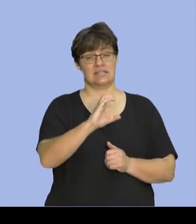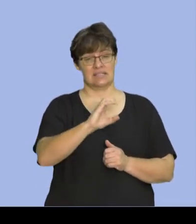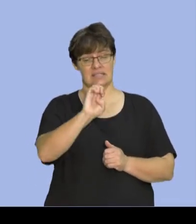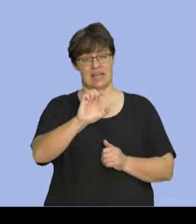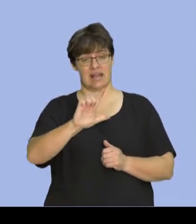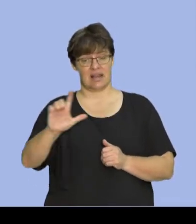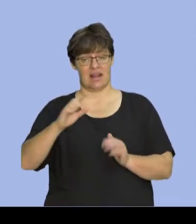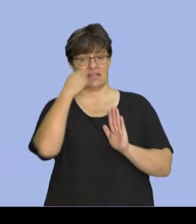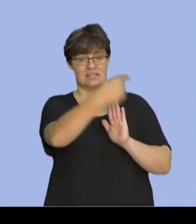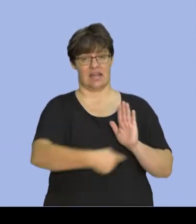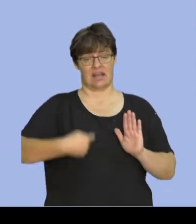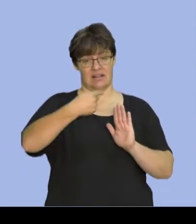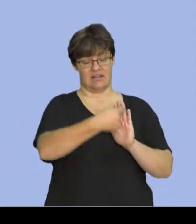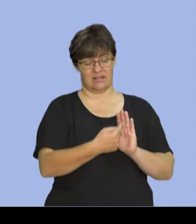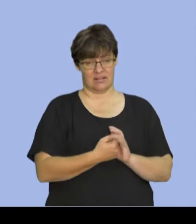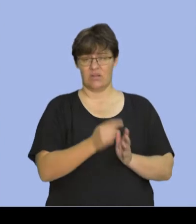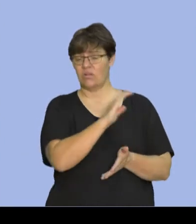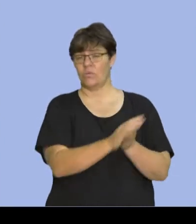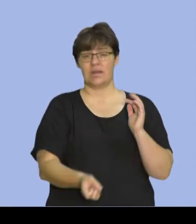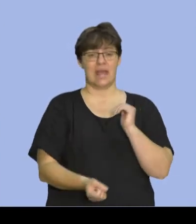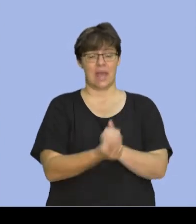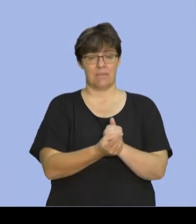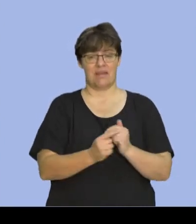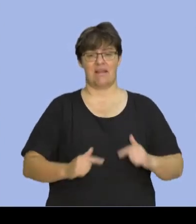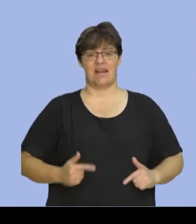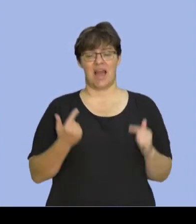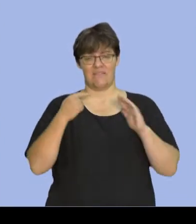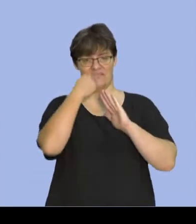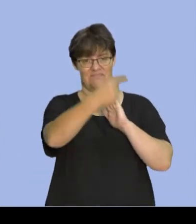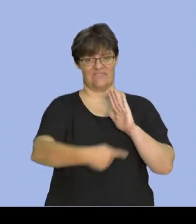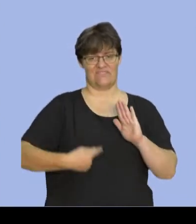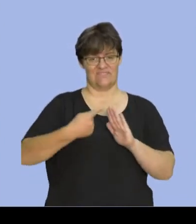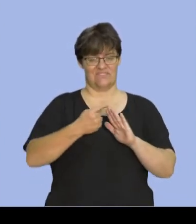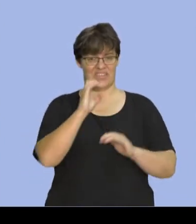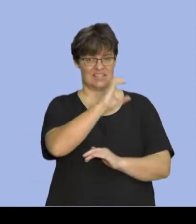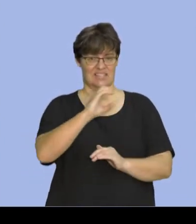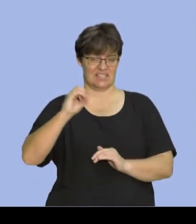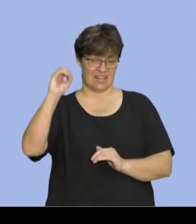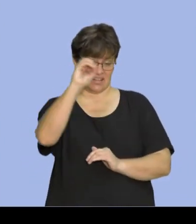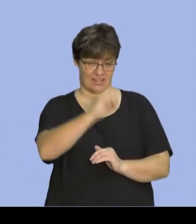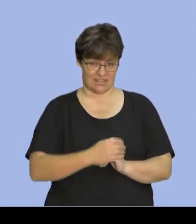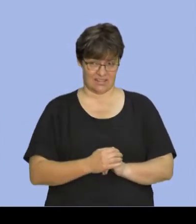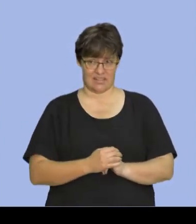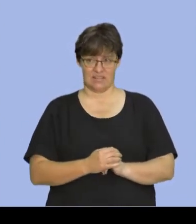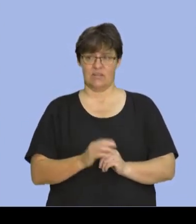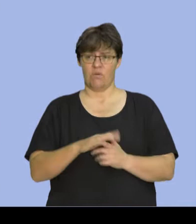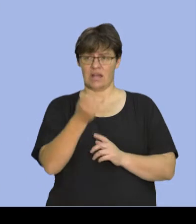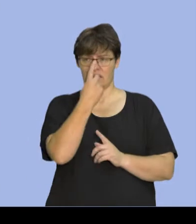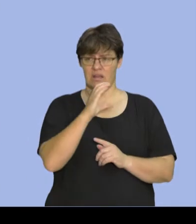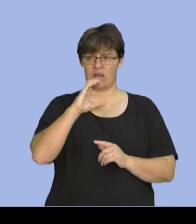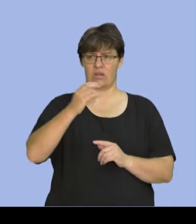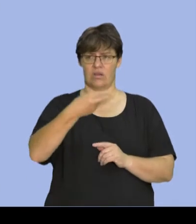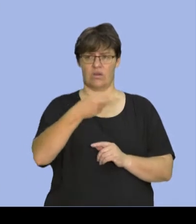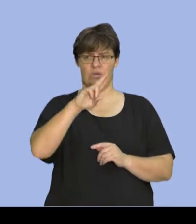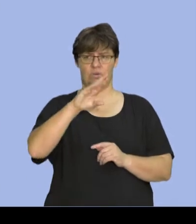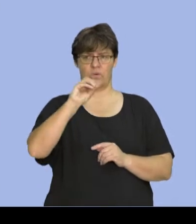cell cycle as what happens in the life cycle of a cell. We're going to try and understand what are